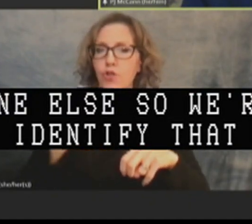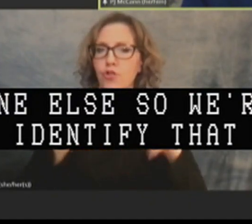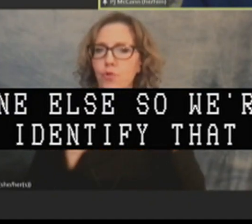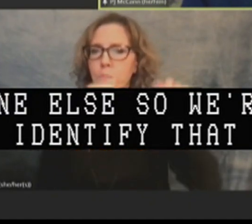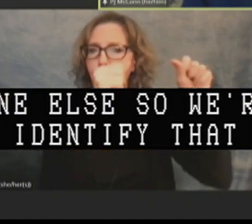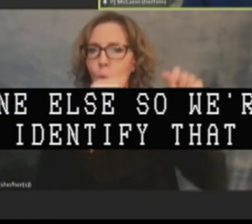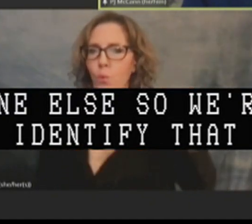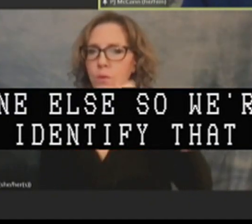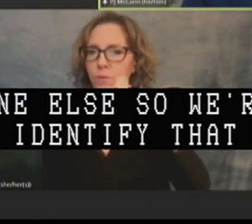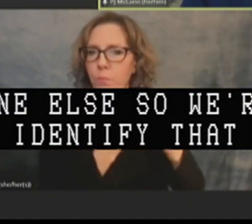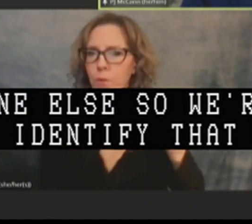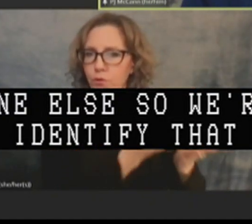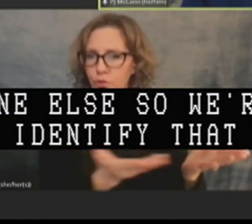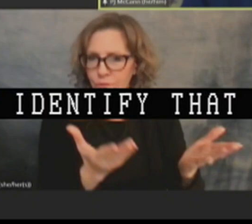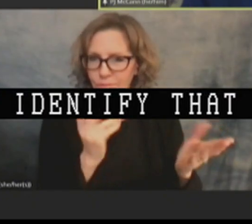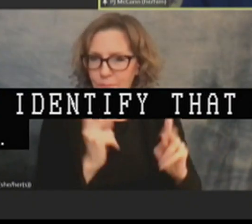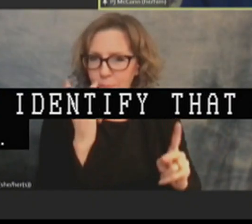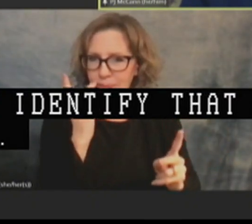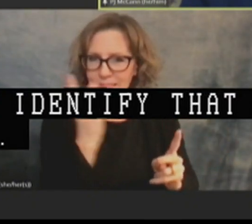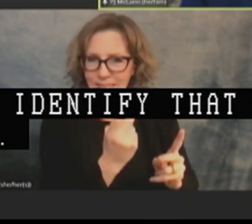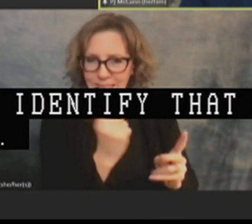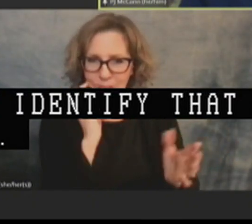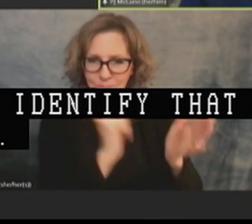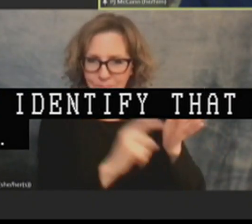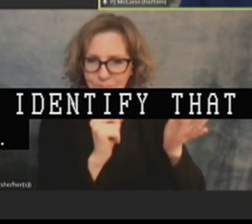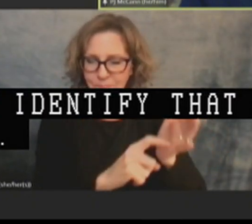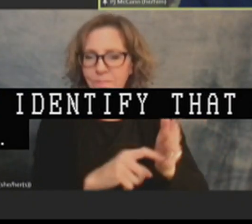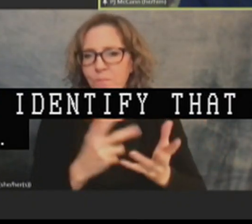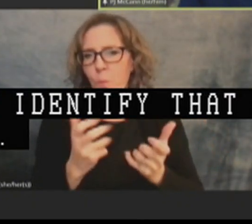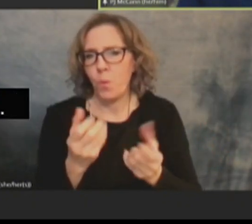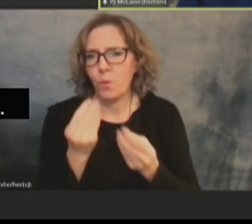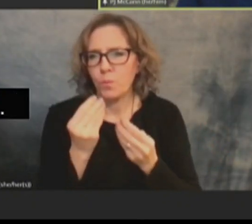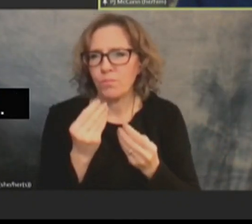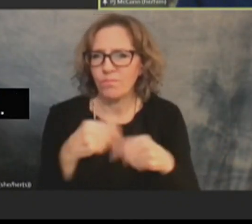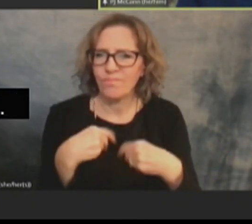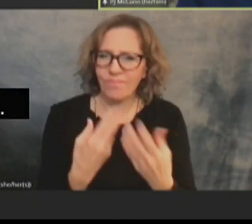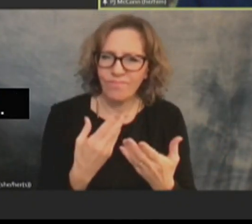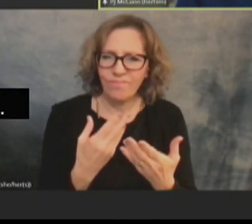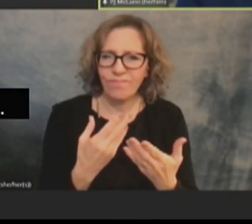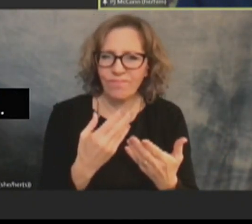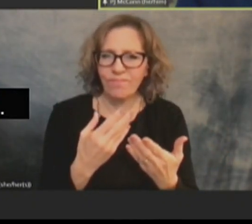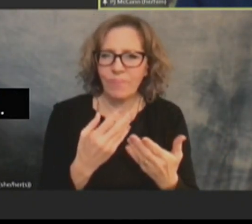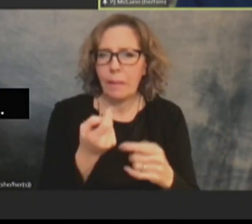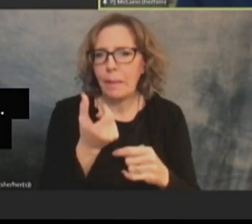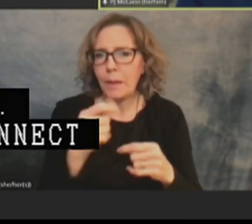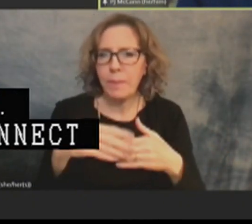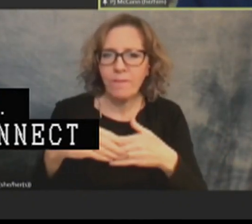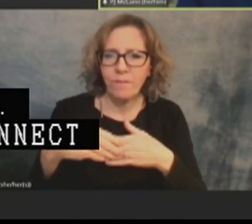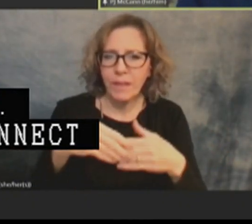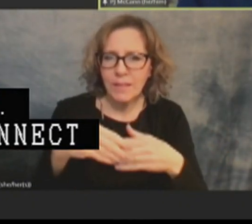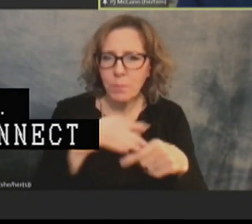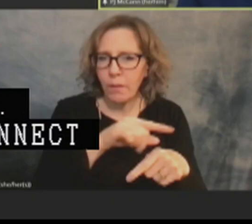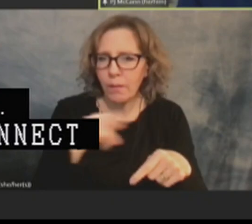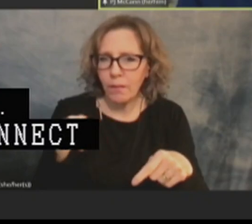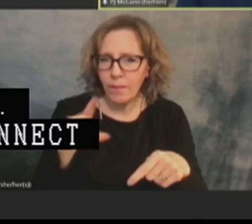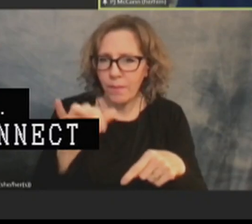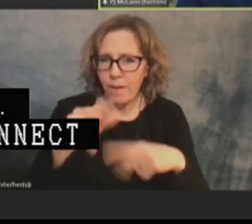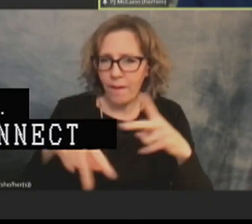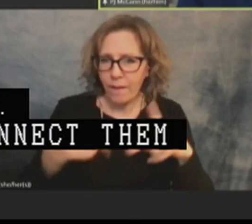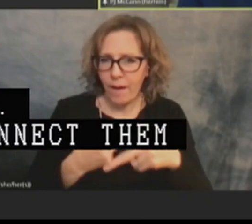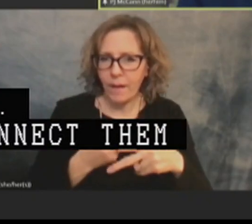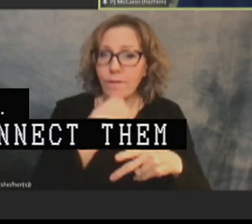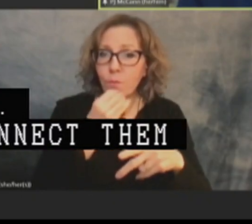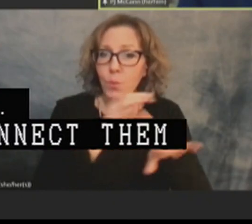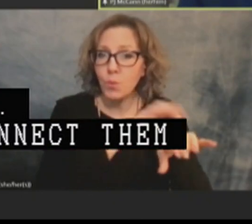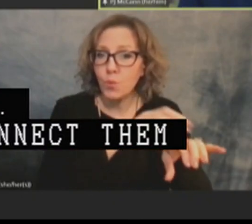want to give some flexibility to those types of businesses to sort of decide who specifically will check. Some